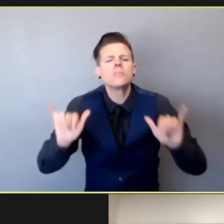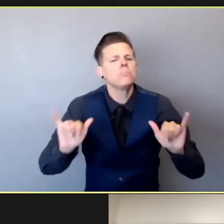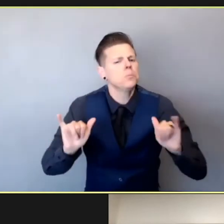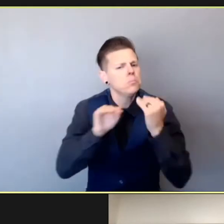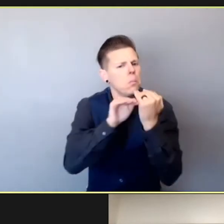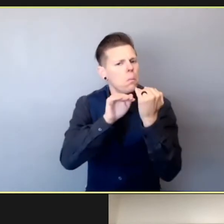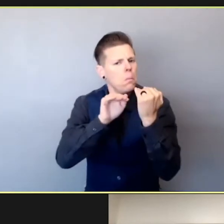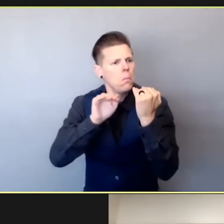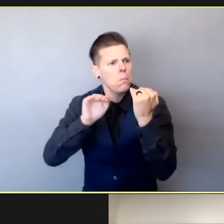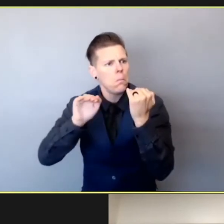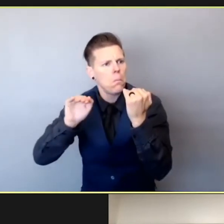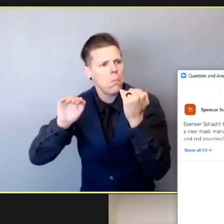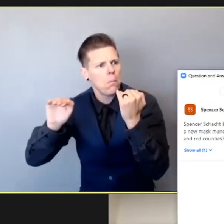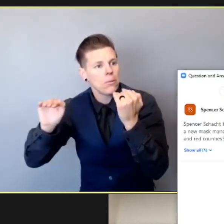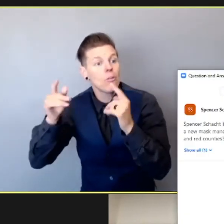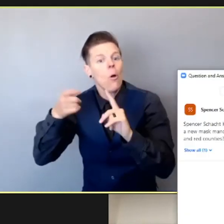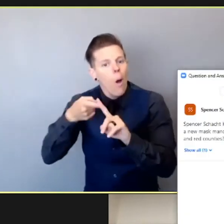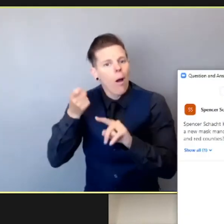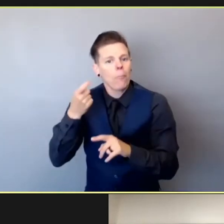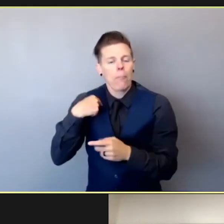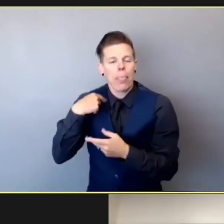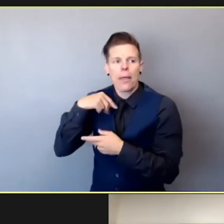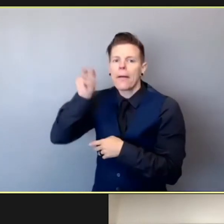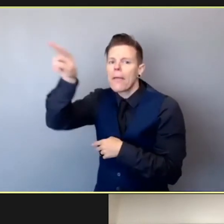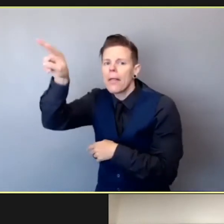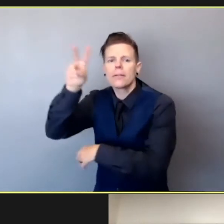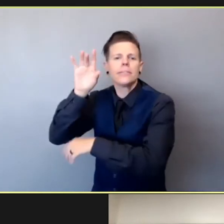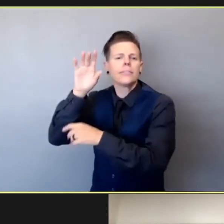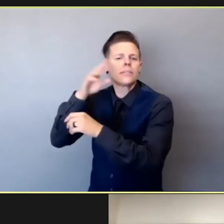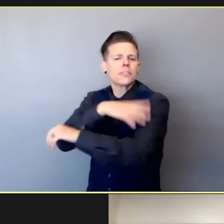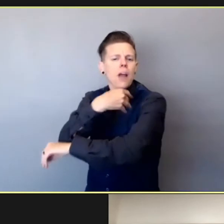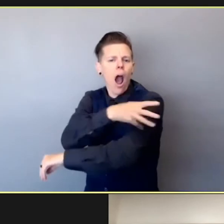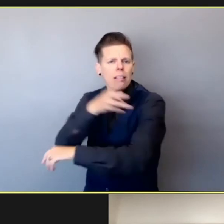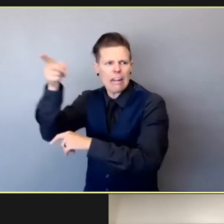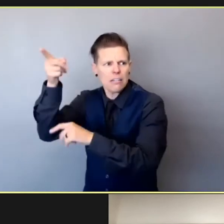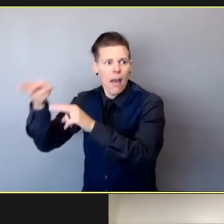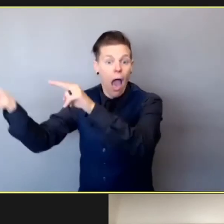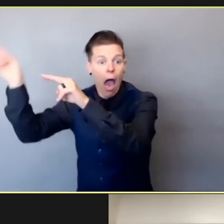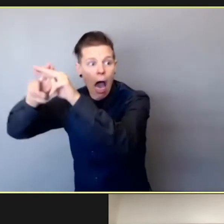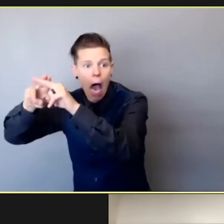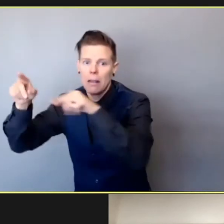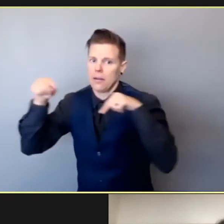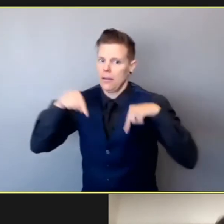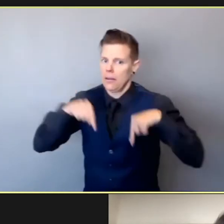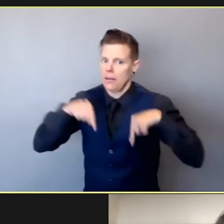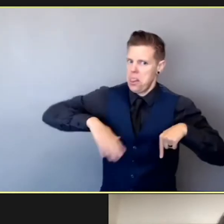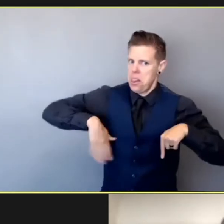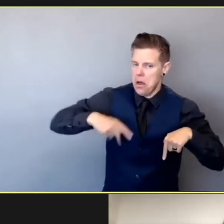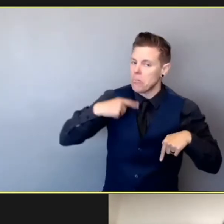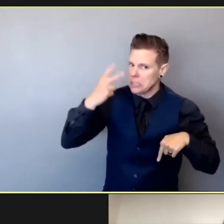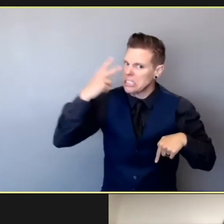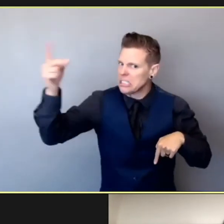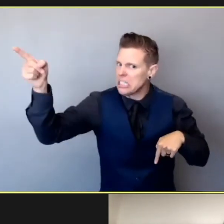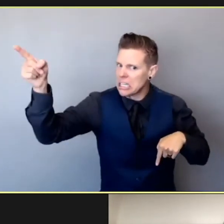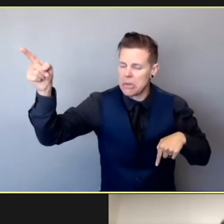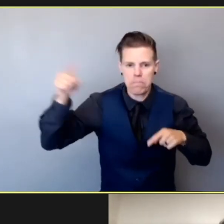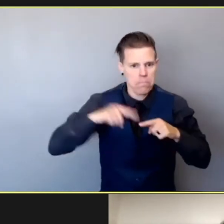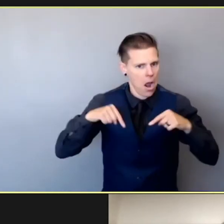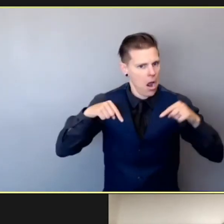increase is not showing up here. But I can also definitively tell you that we will not have adequate